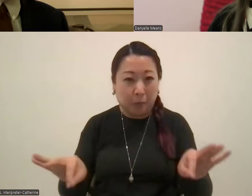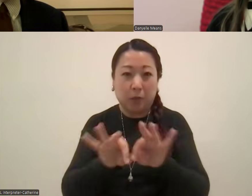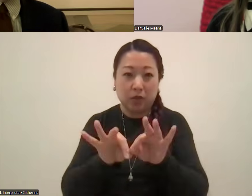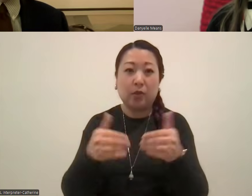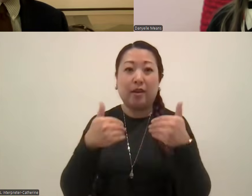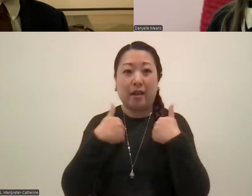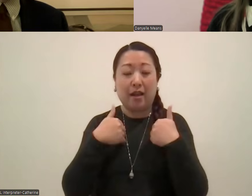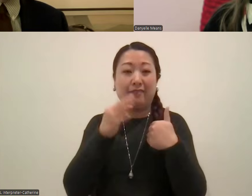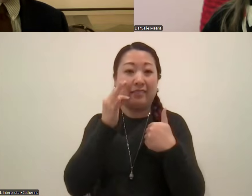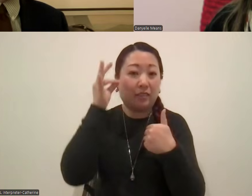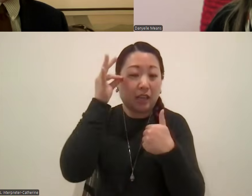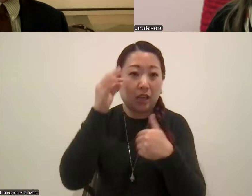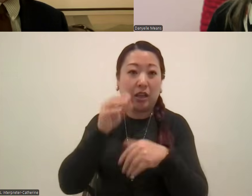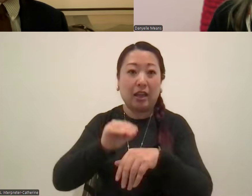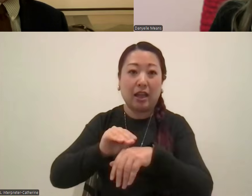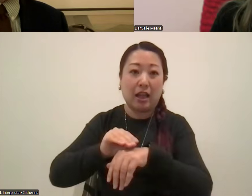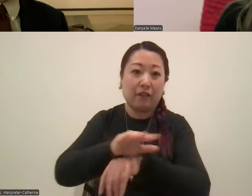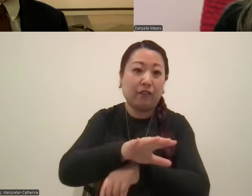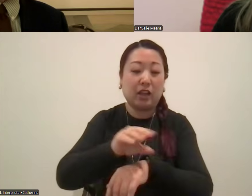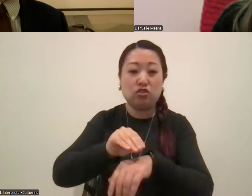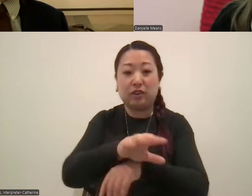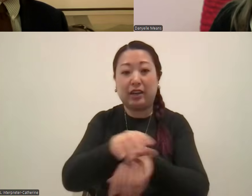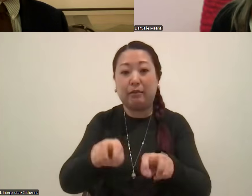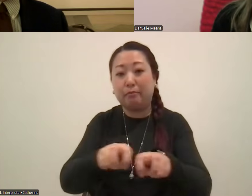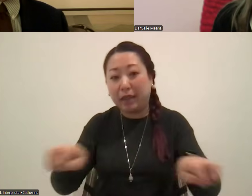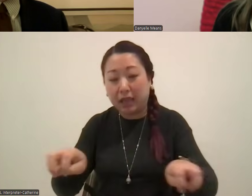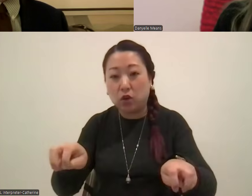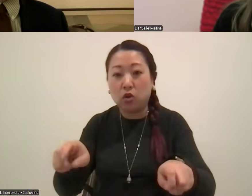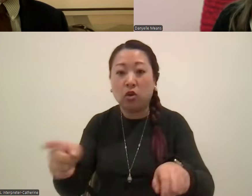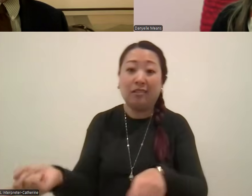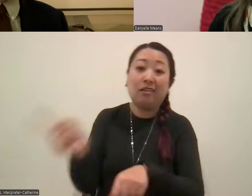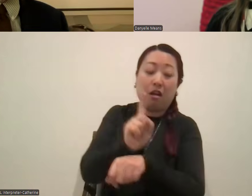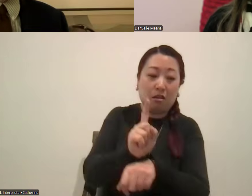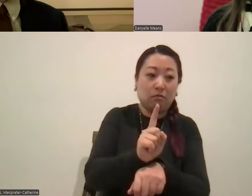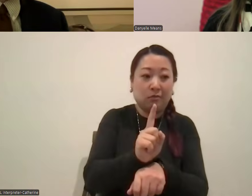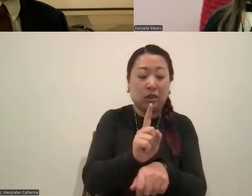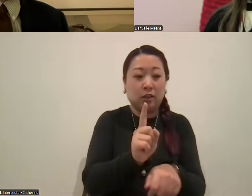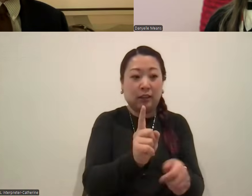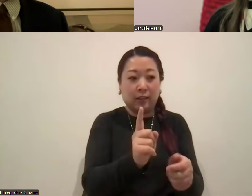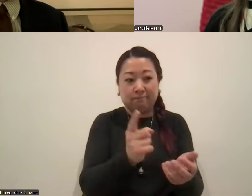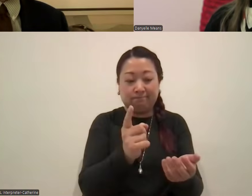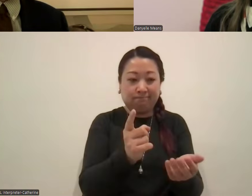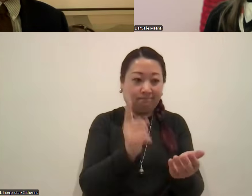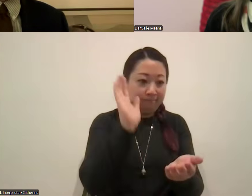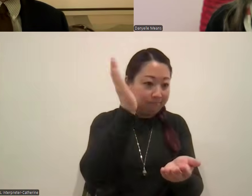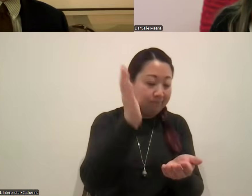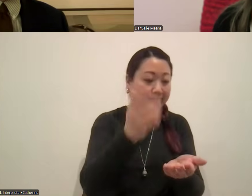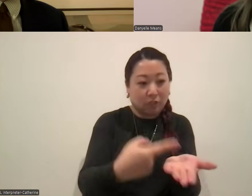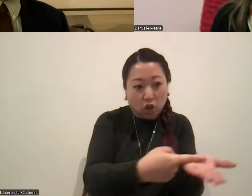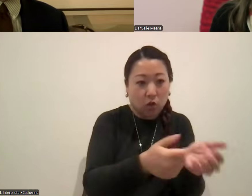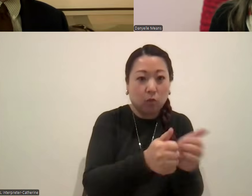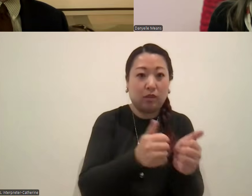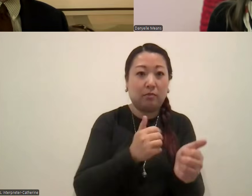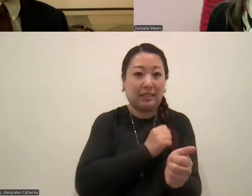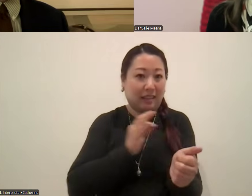Advisory Panel come in and talk to my staff about why that was important.